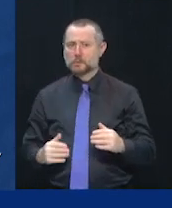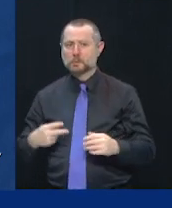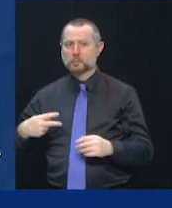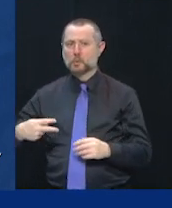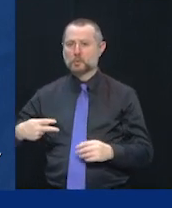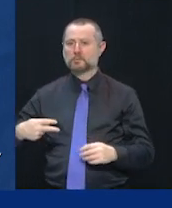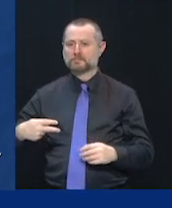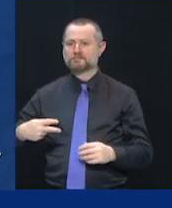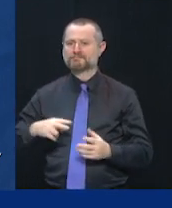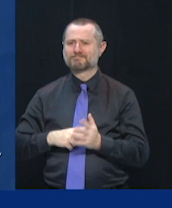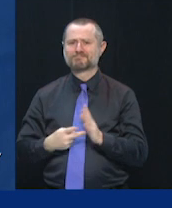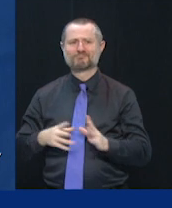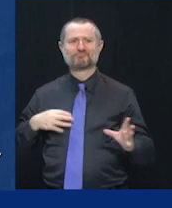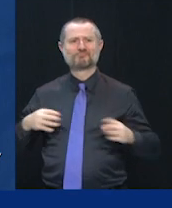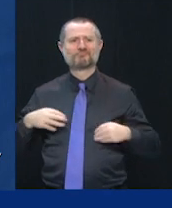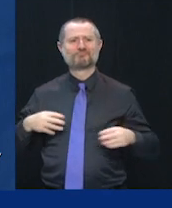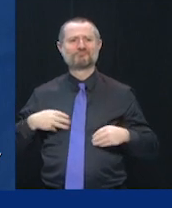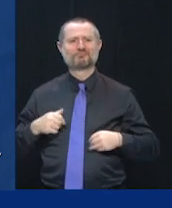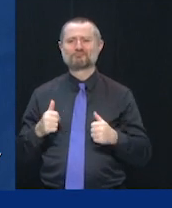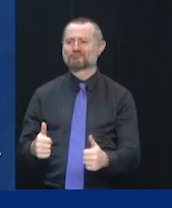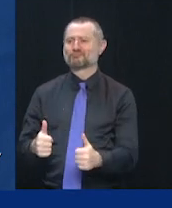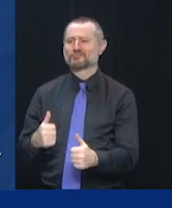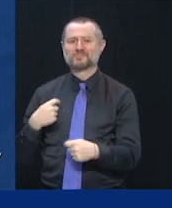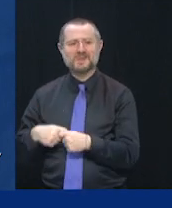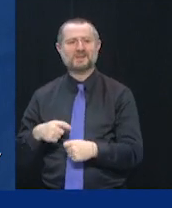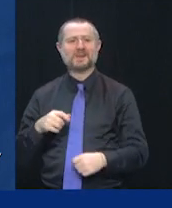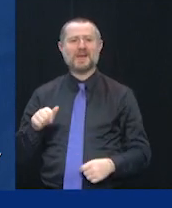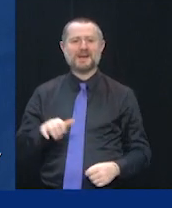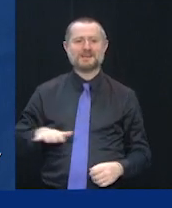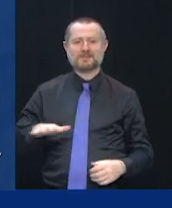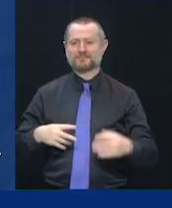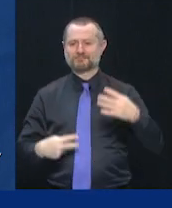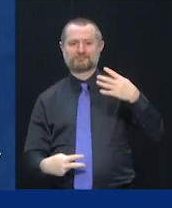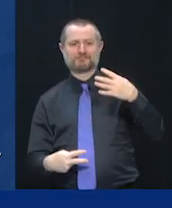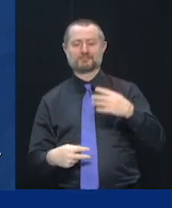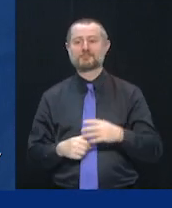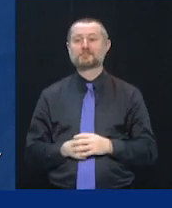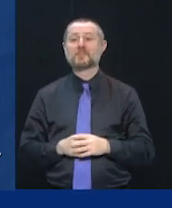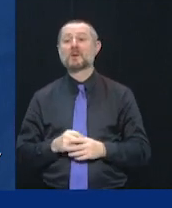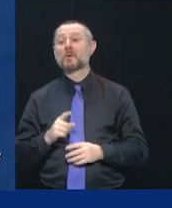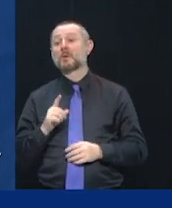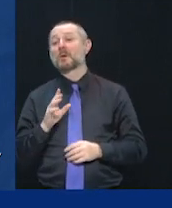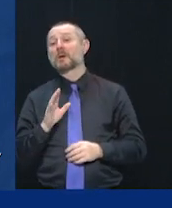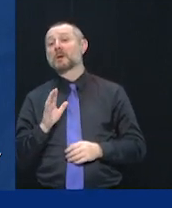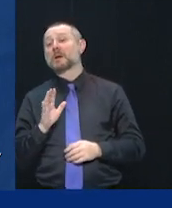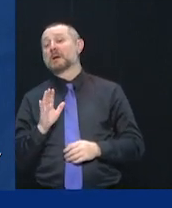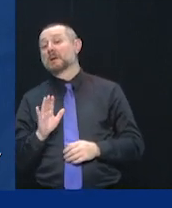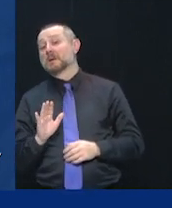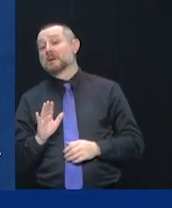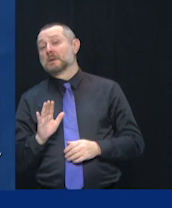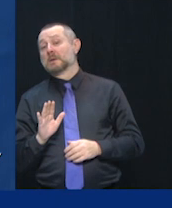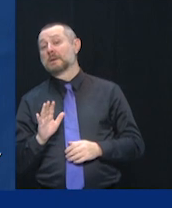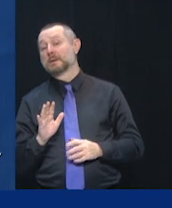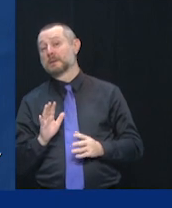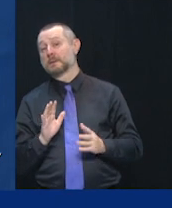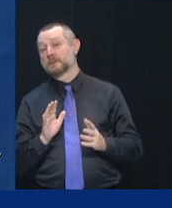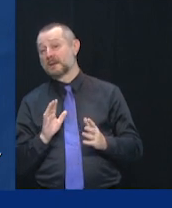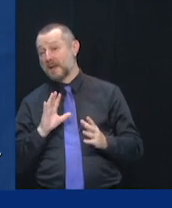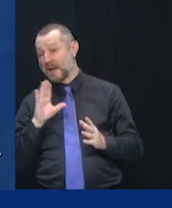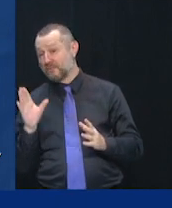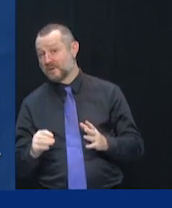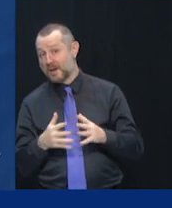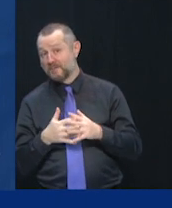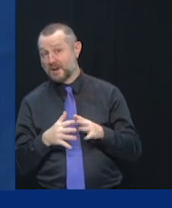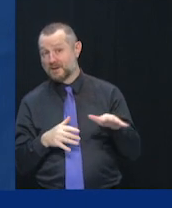Yorkers, overperformed with Latinos, underperformed with African